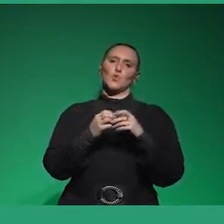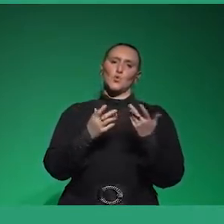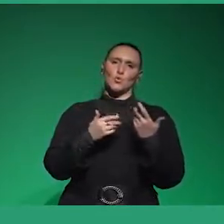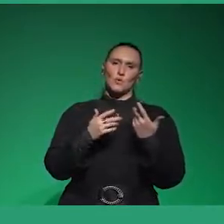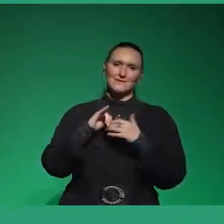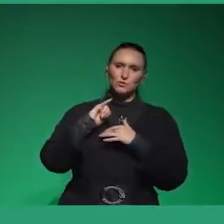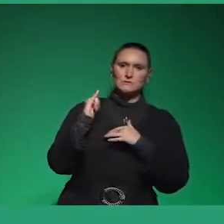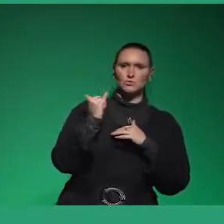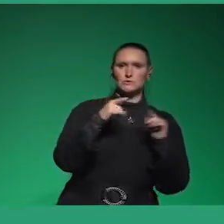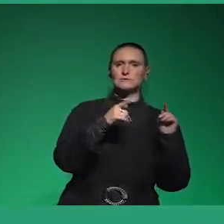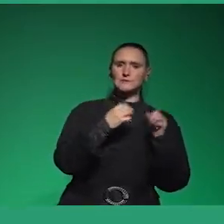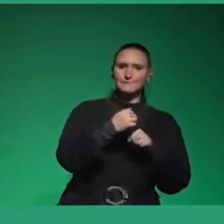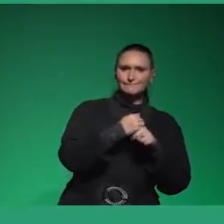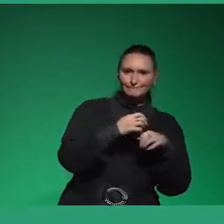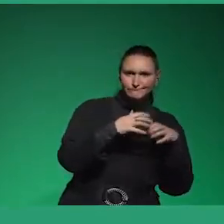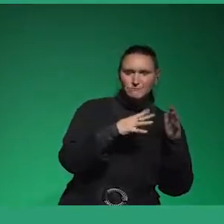laboratory.